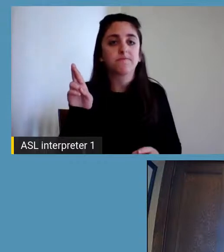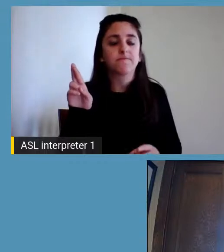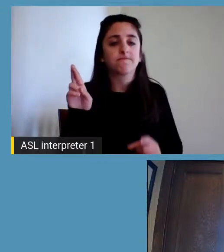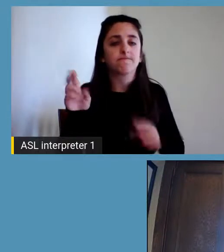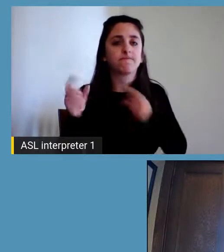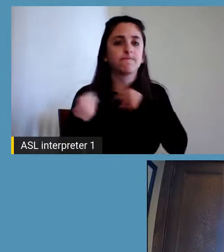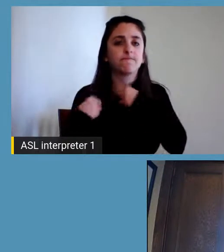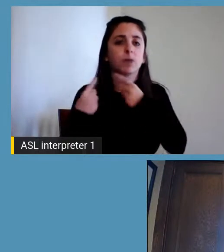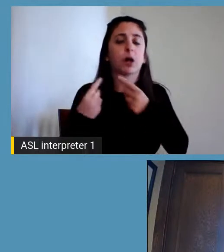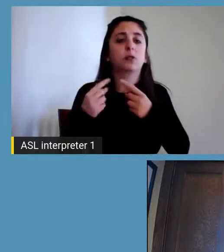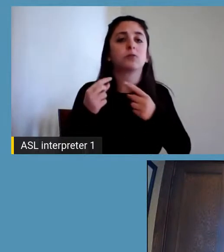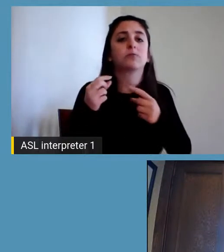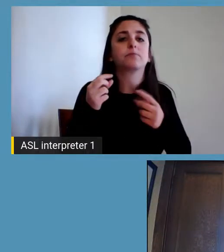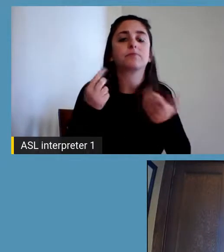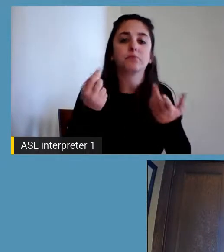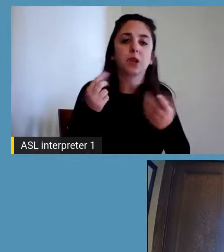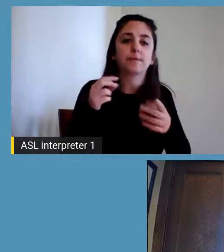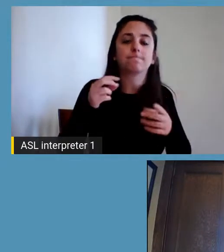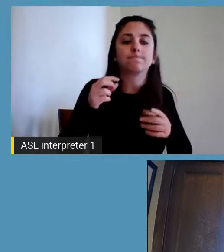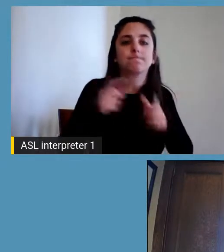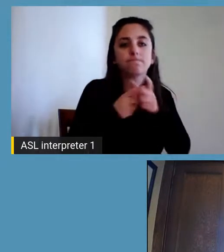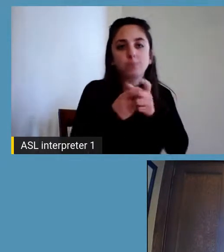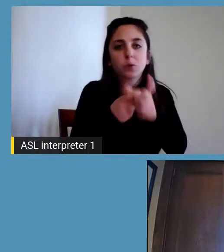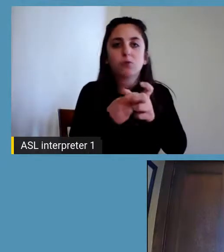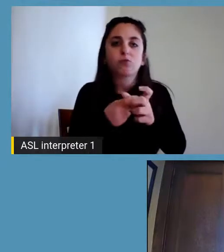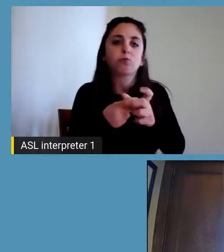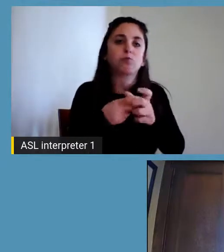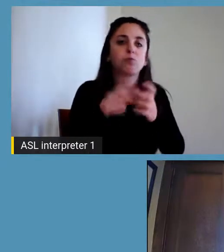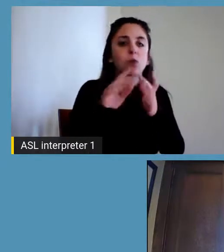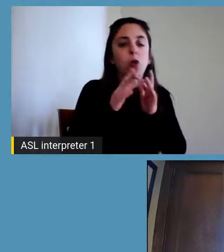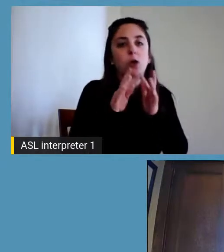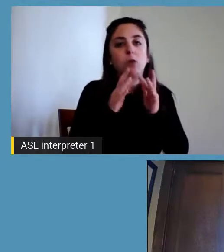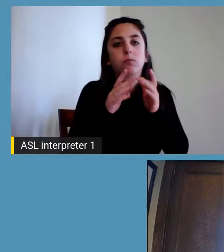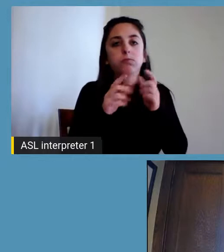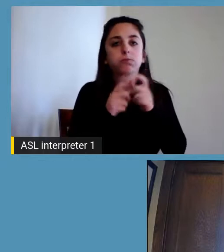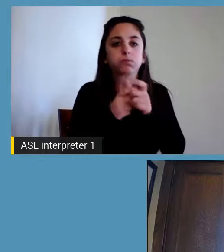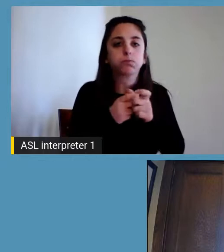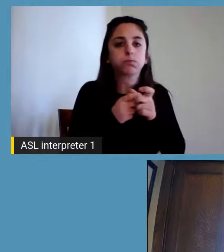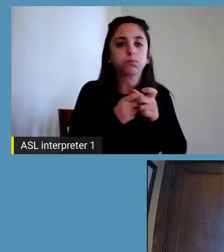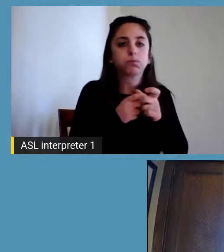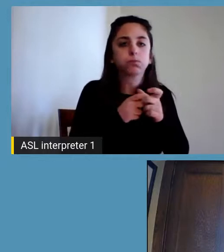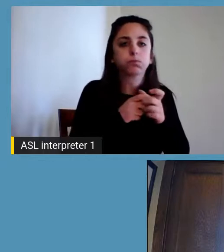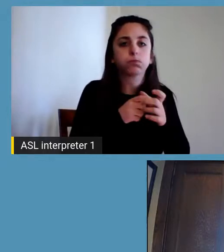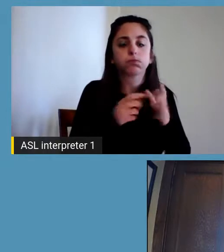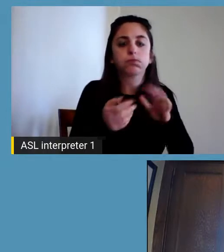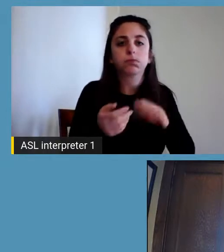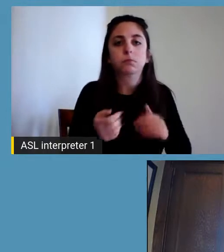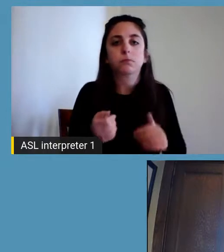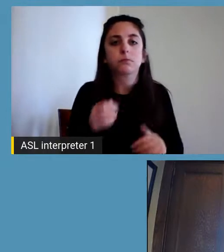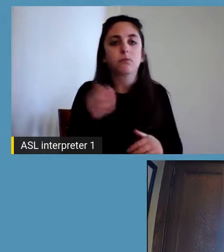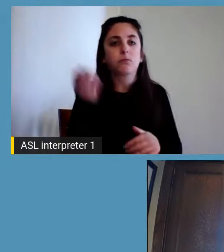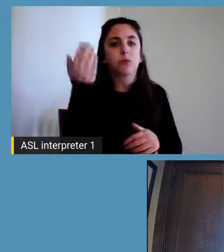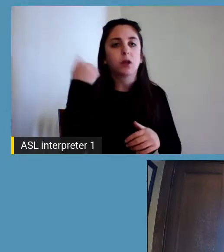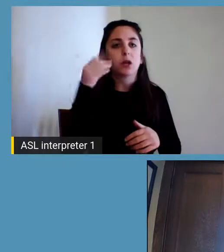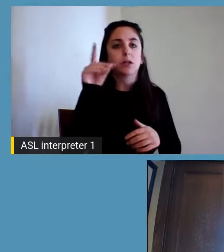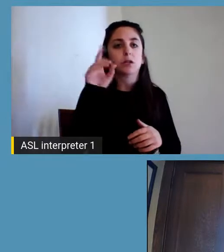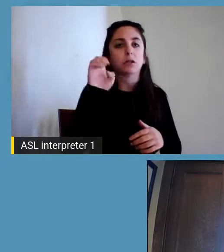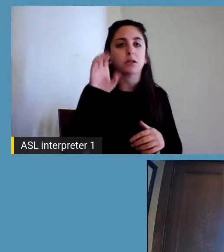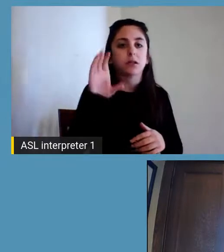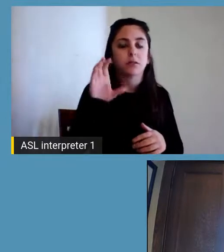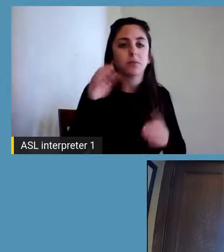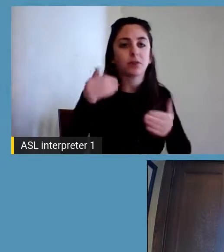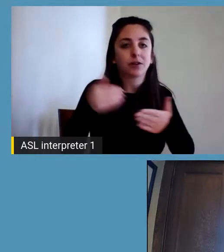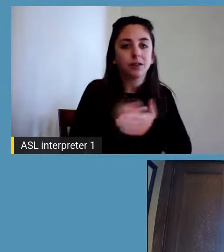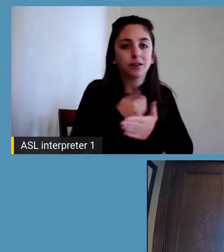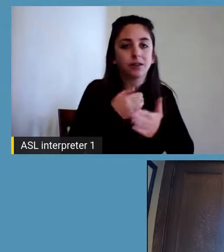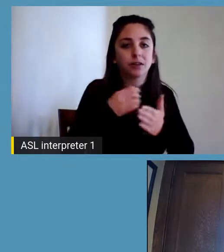with virtual runners. And so they showed me the new scanner they got in December, but I haven't seen a lot of the work.